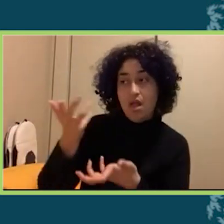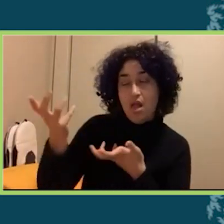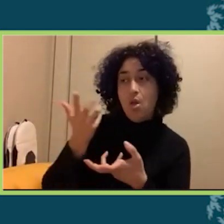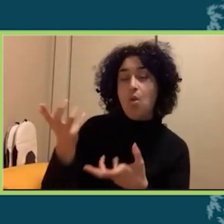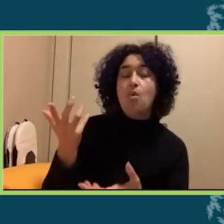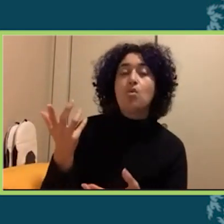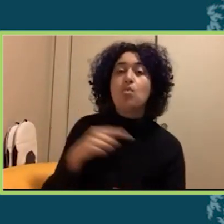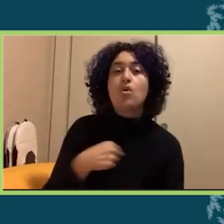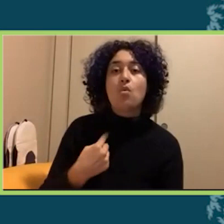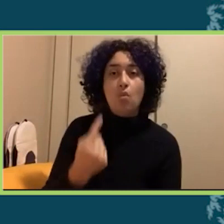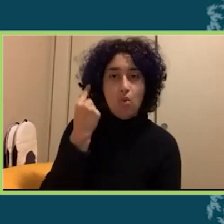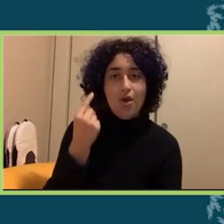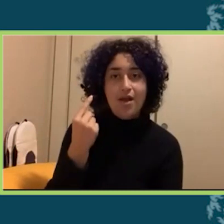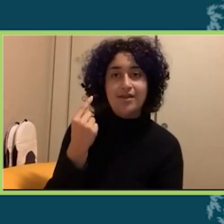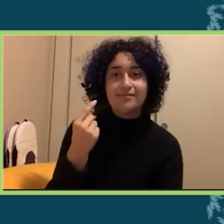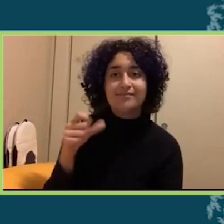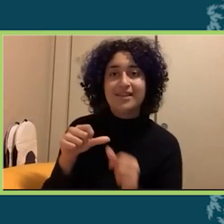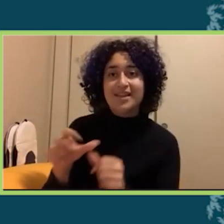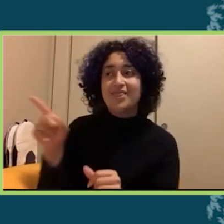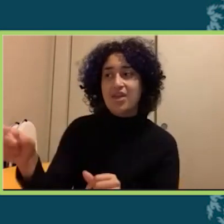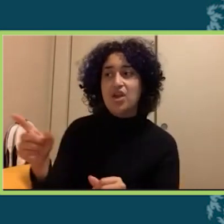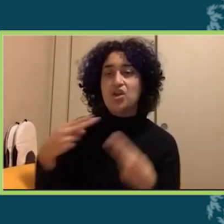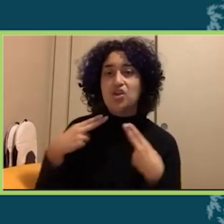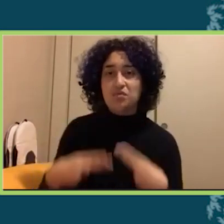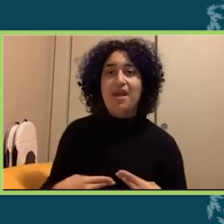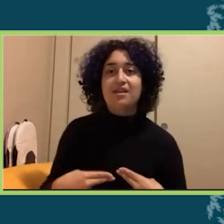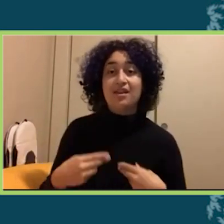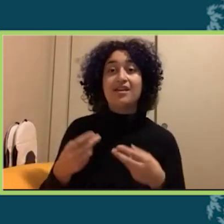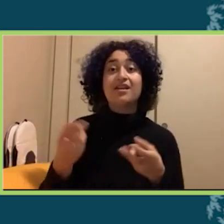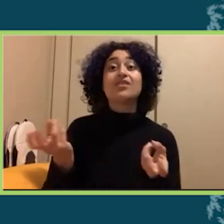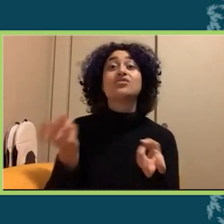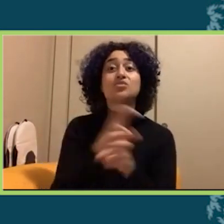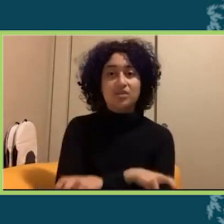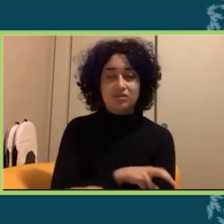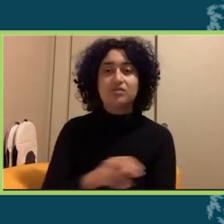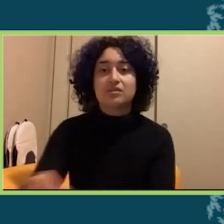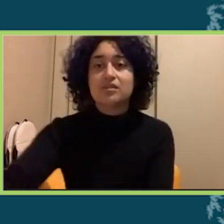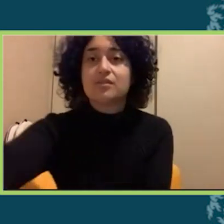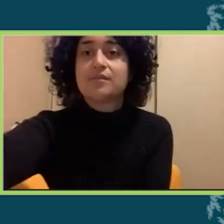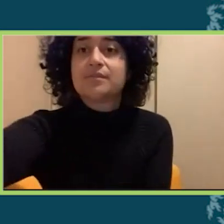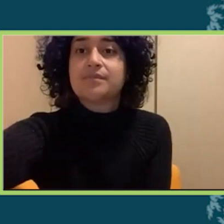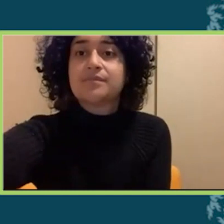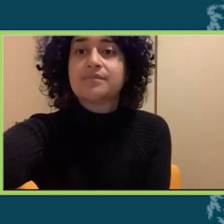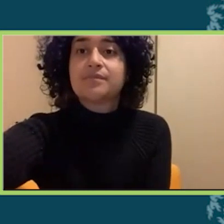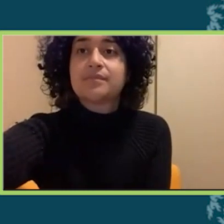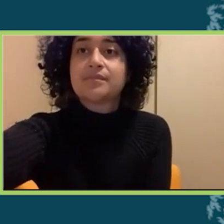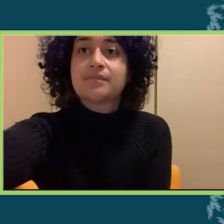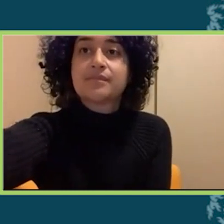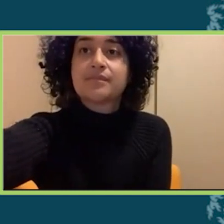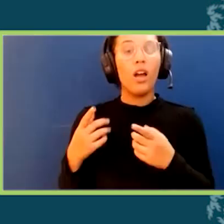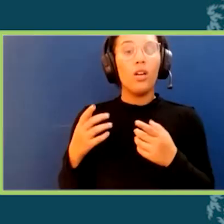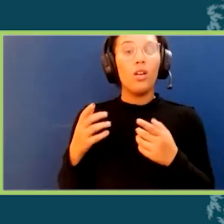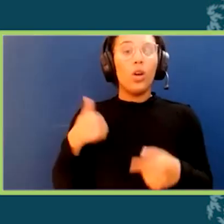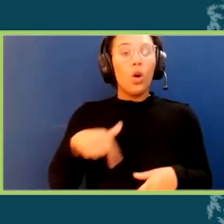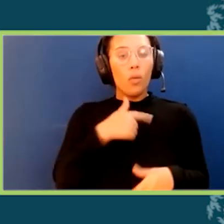one, maintain their humanity stays intact. And two, we see our own potential to make that